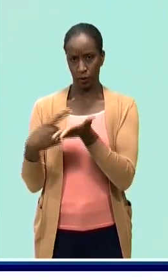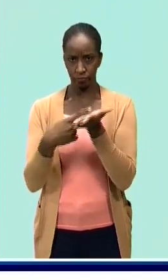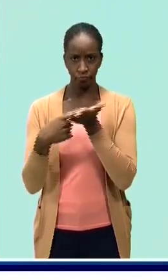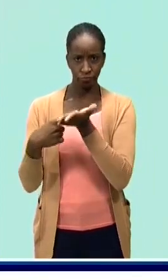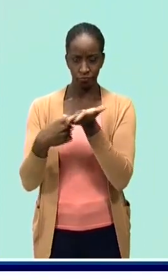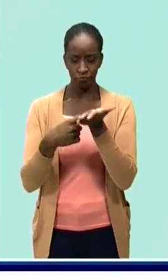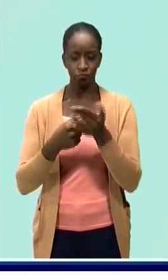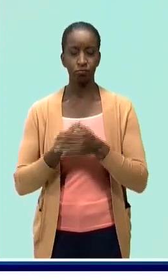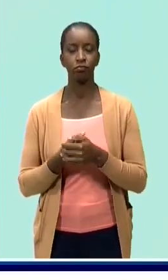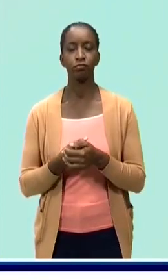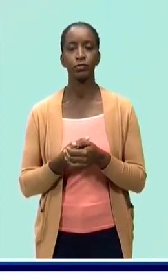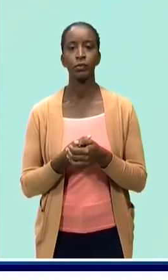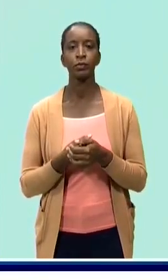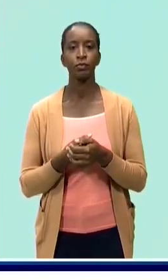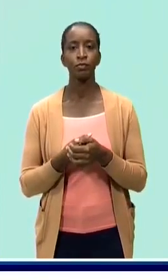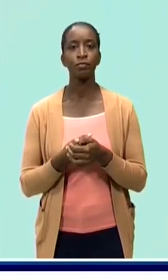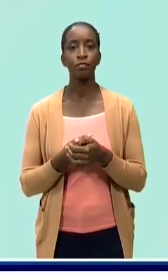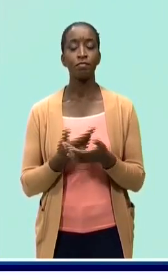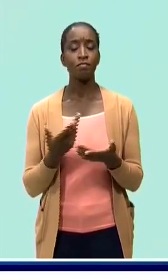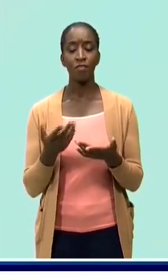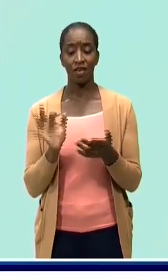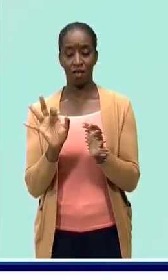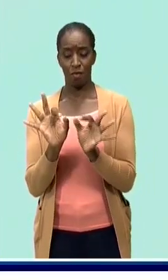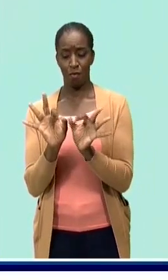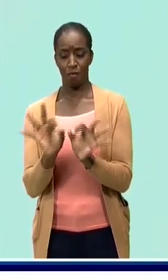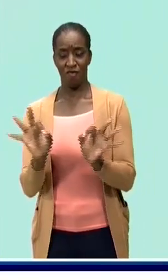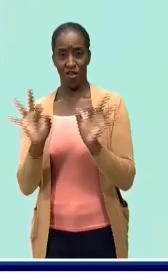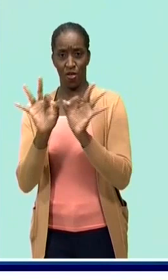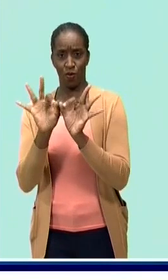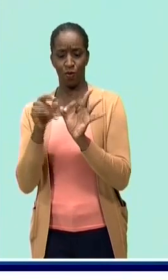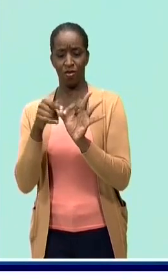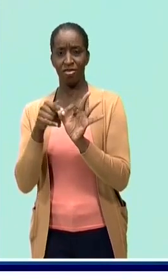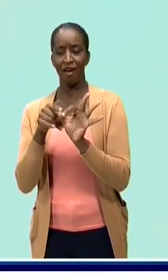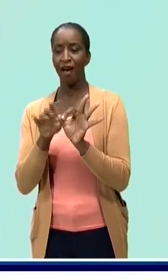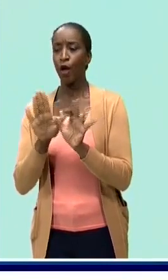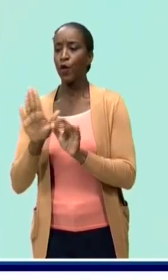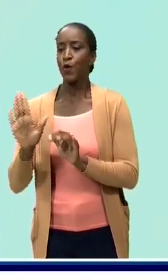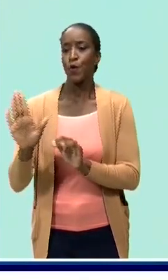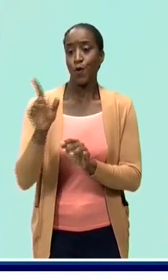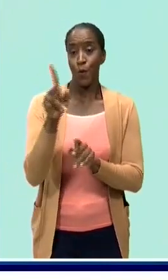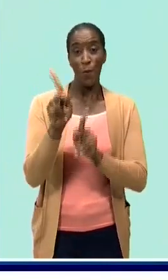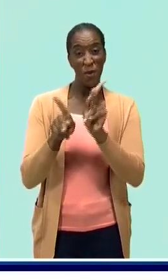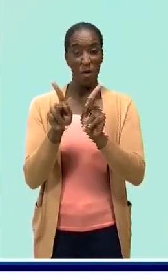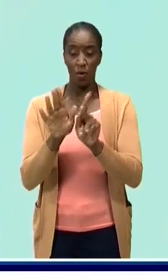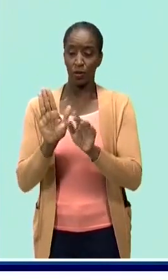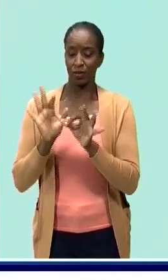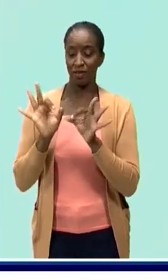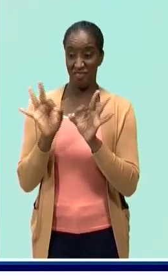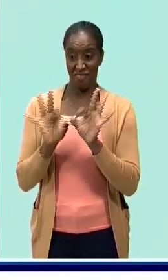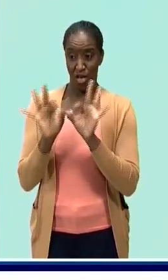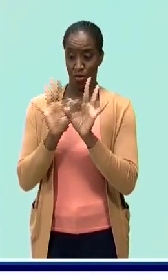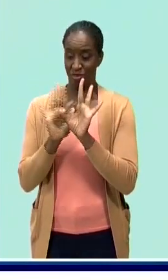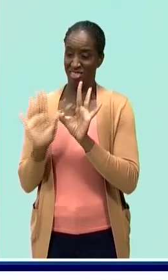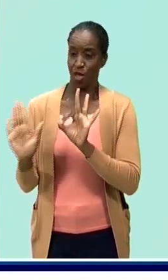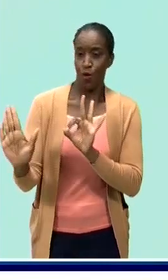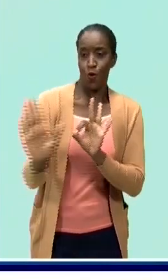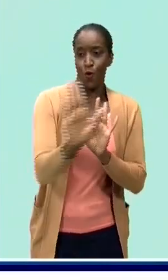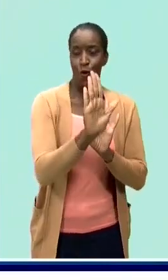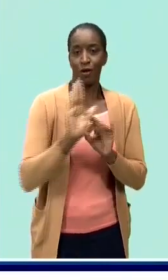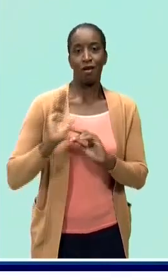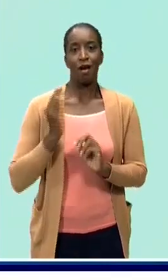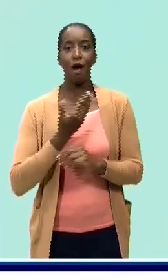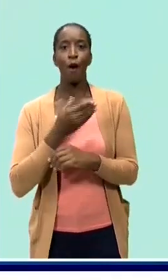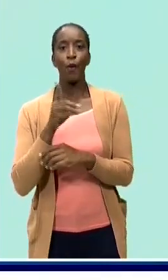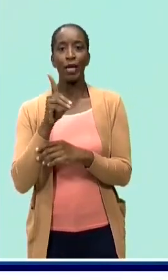is that this value belongs to you. We own our data. And